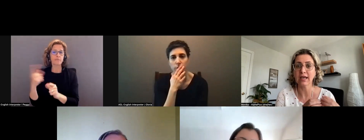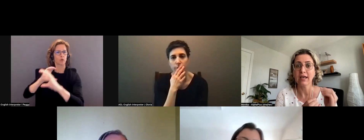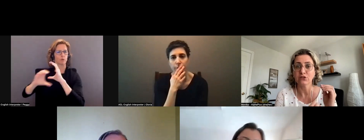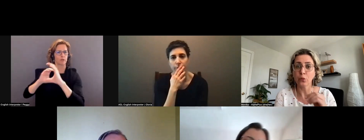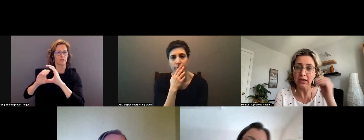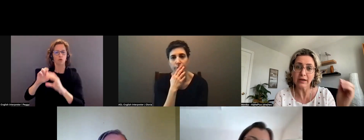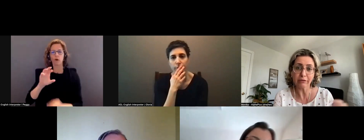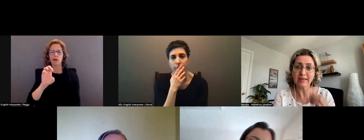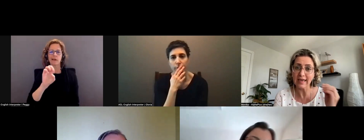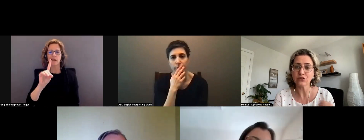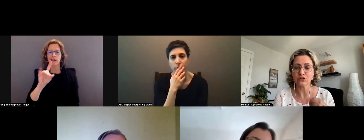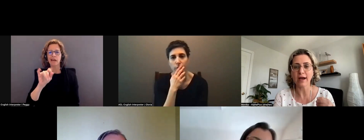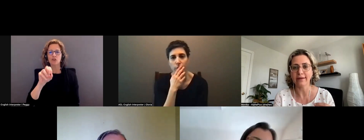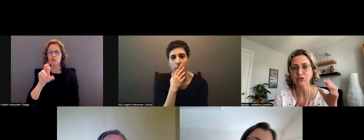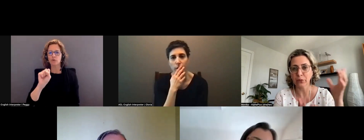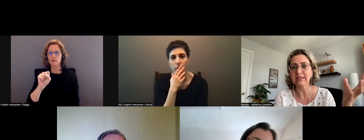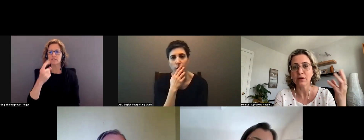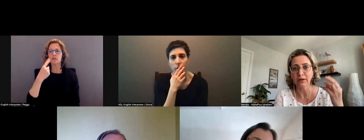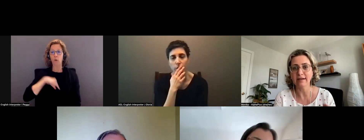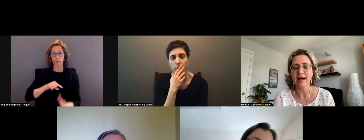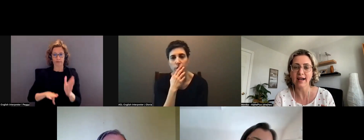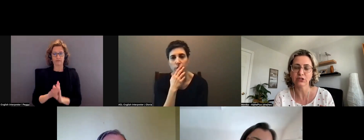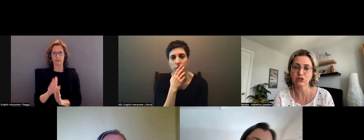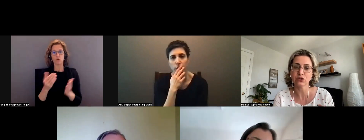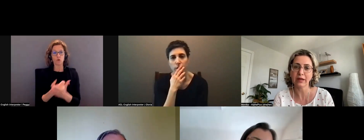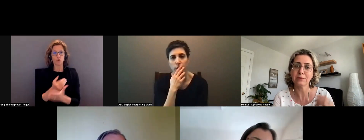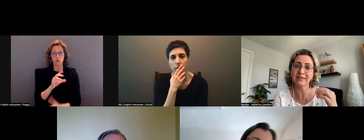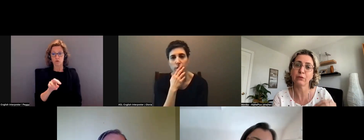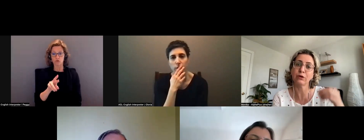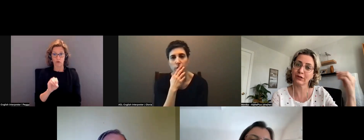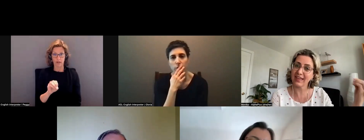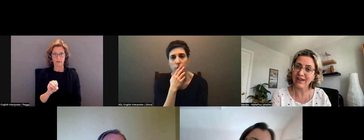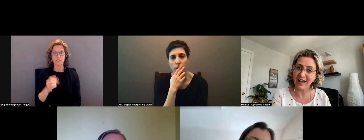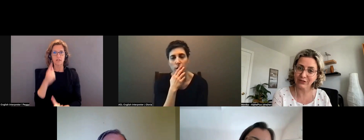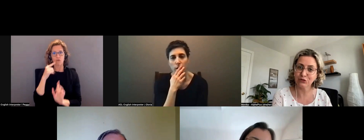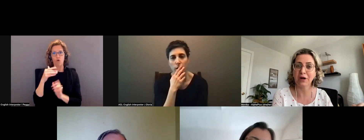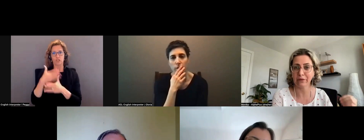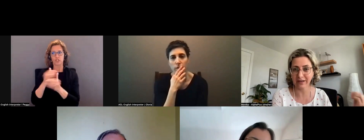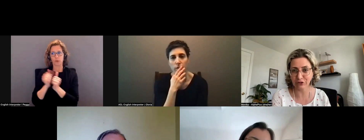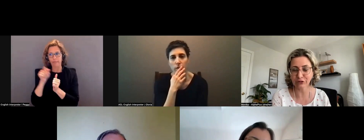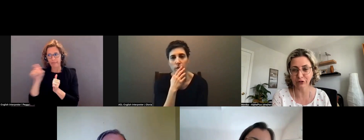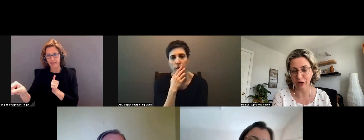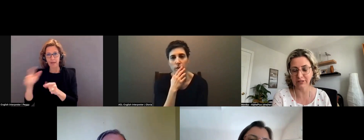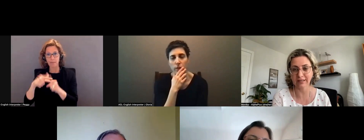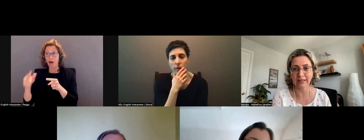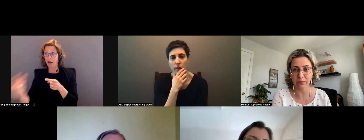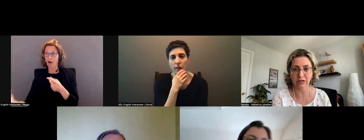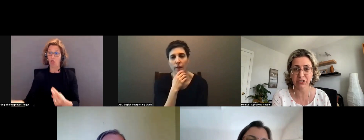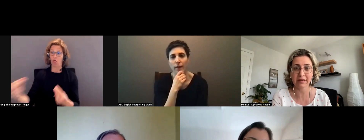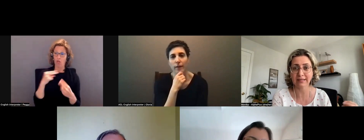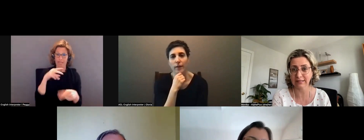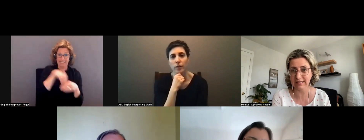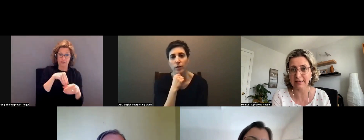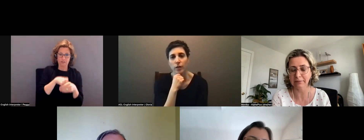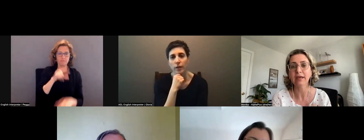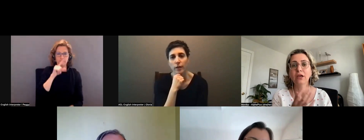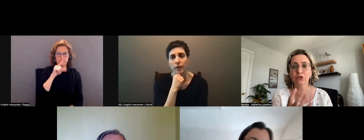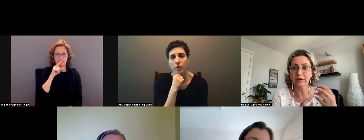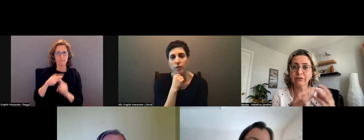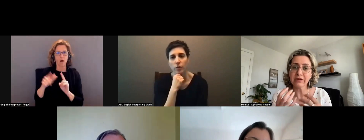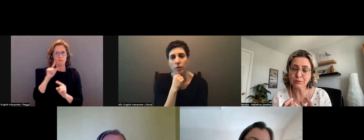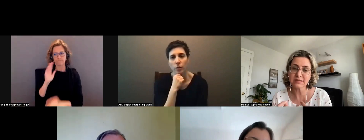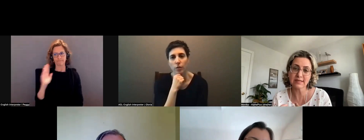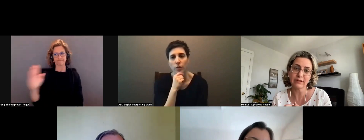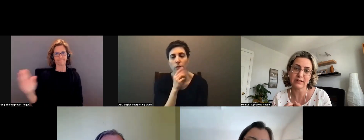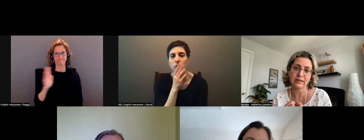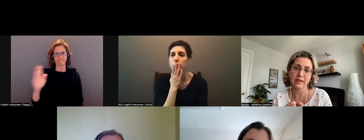editors. So we create drives where they will have access to it, but they will not have access to our internal content that we are sharing as a team. So we are